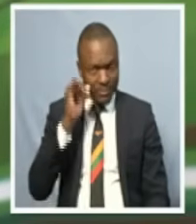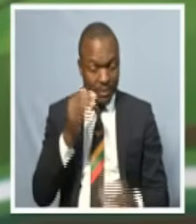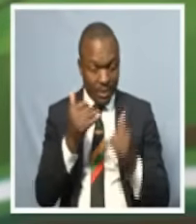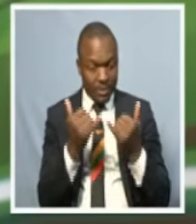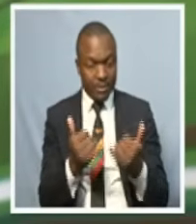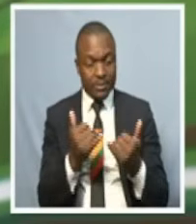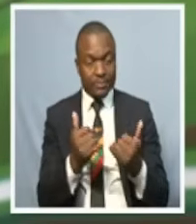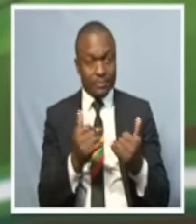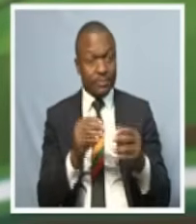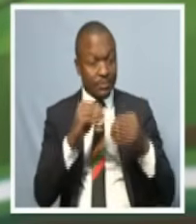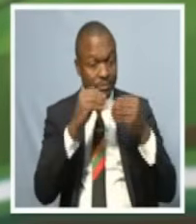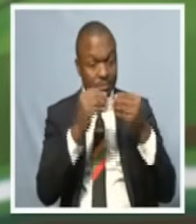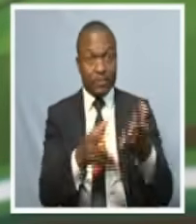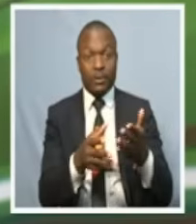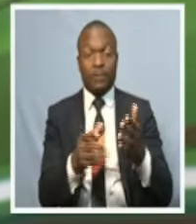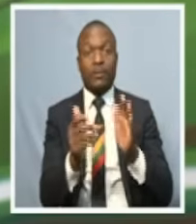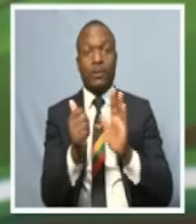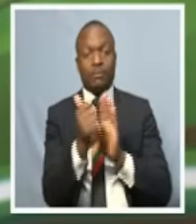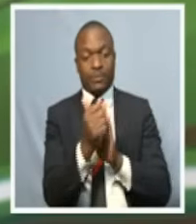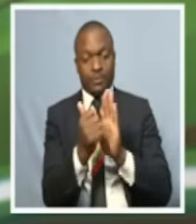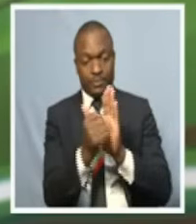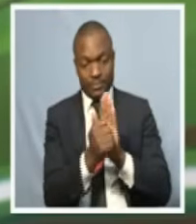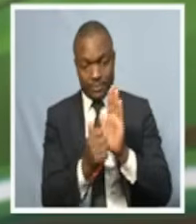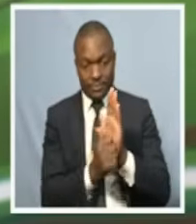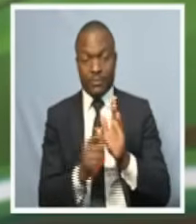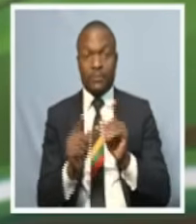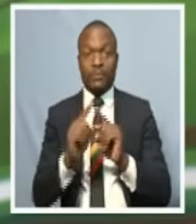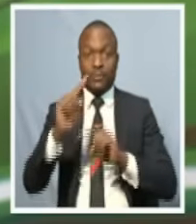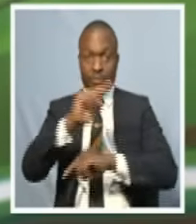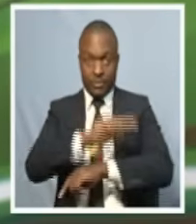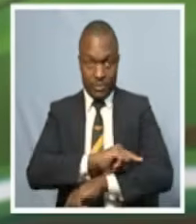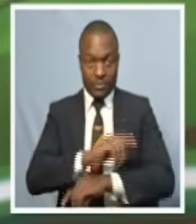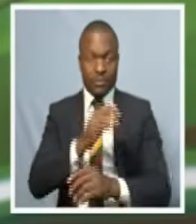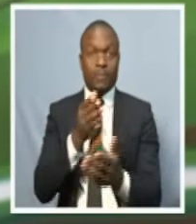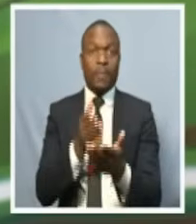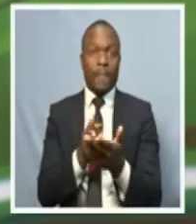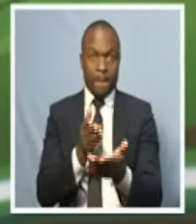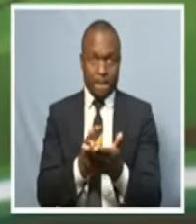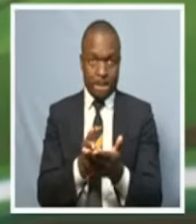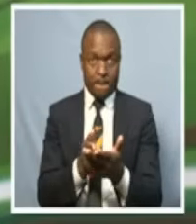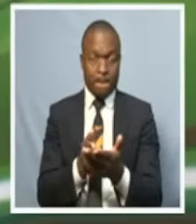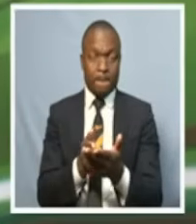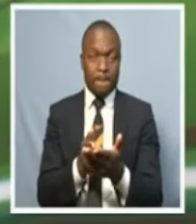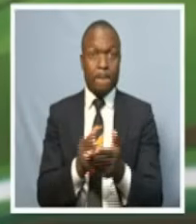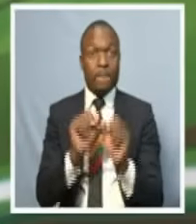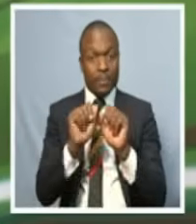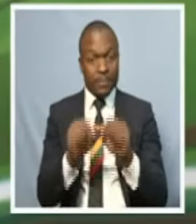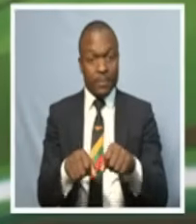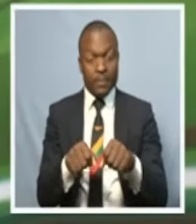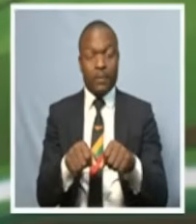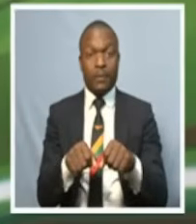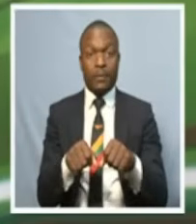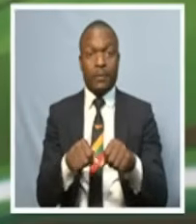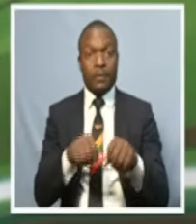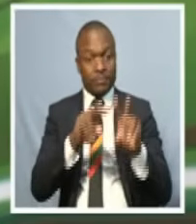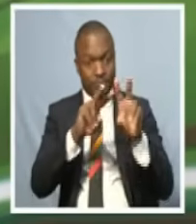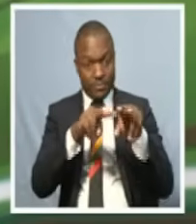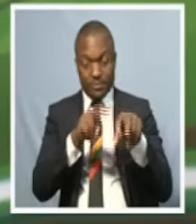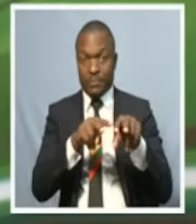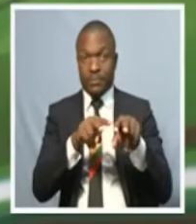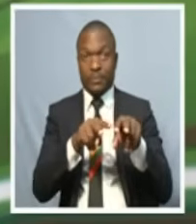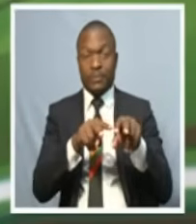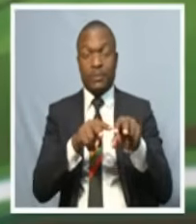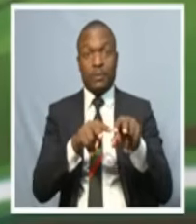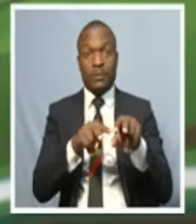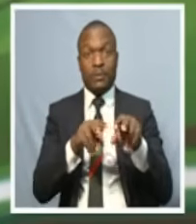about now, we shift our attention to today's business. And this can be, of course, followed if you have access to